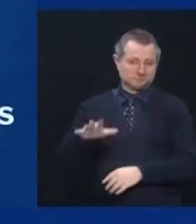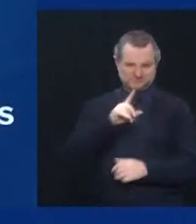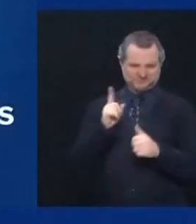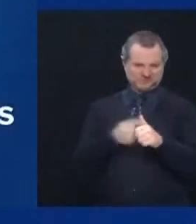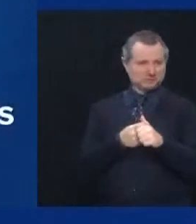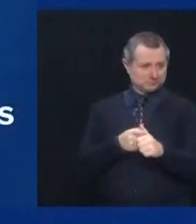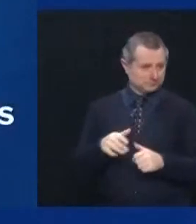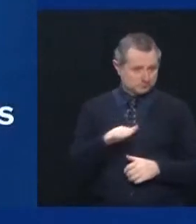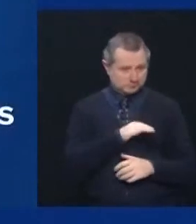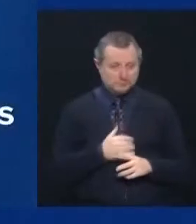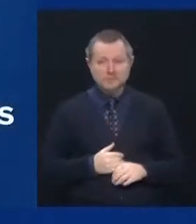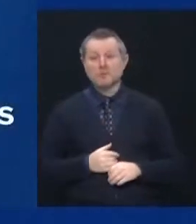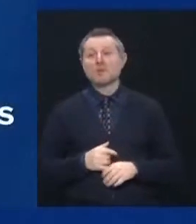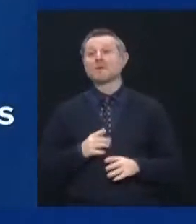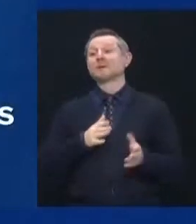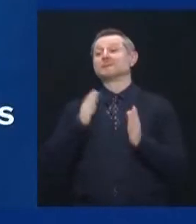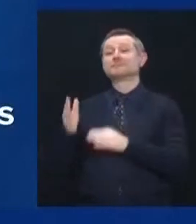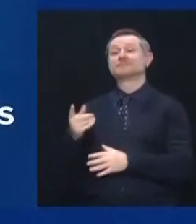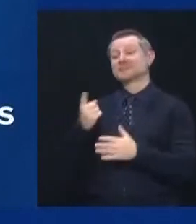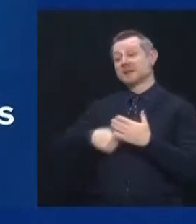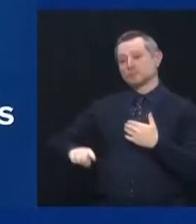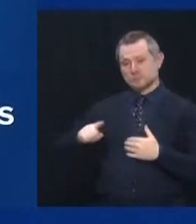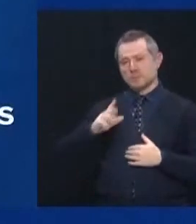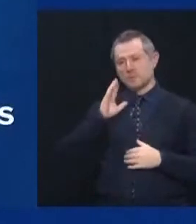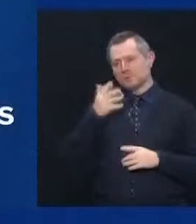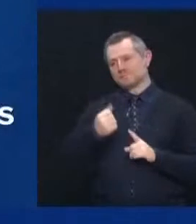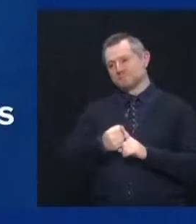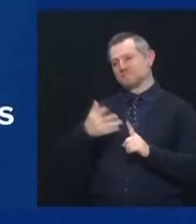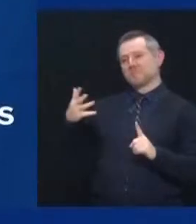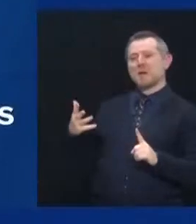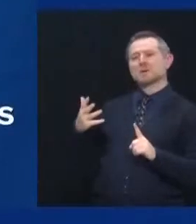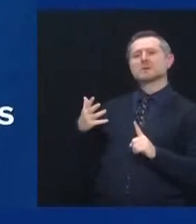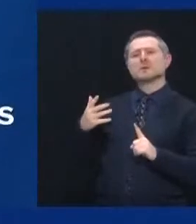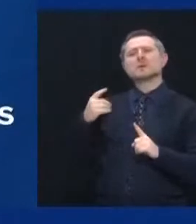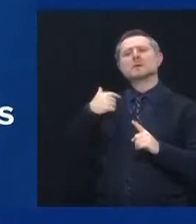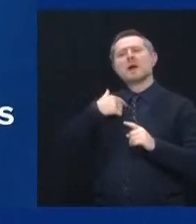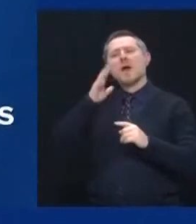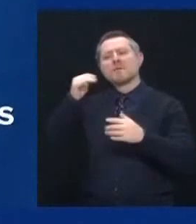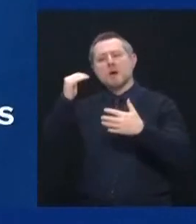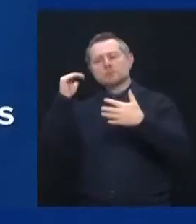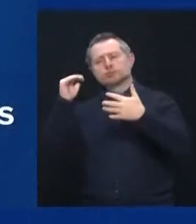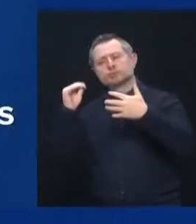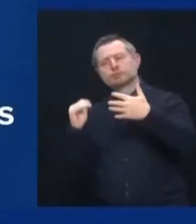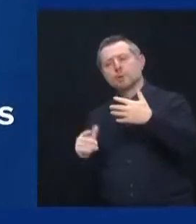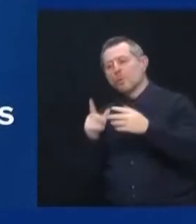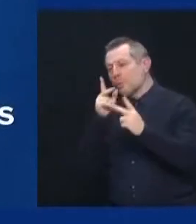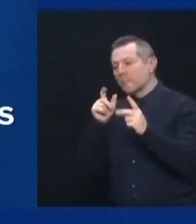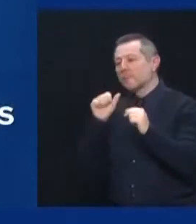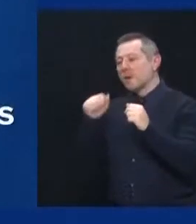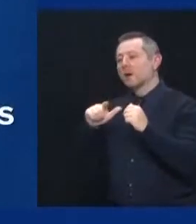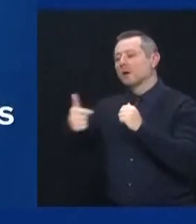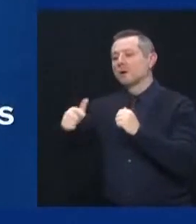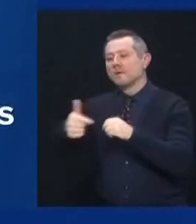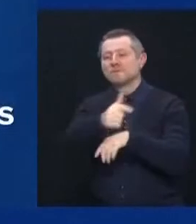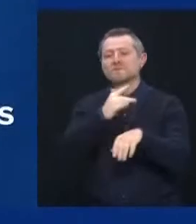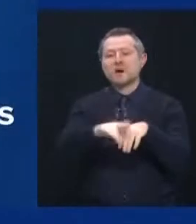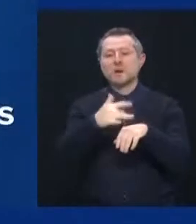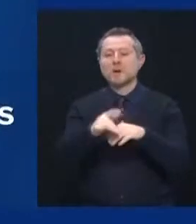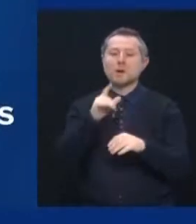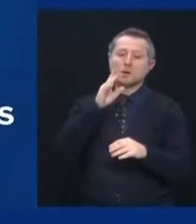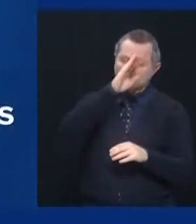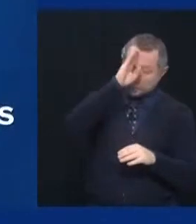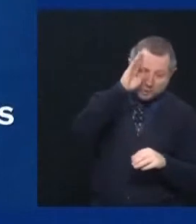Next week, we're going to open the criteria, working our way down the priority list, ambulatory care, healthcare workers, and